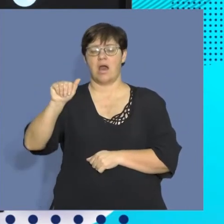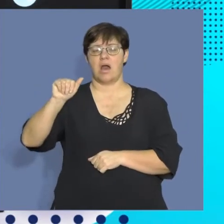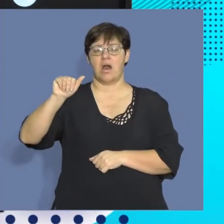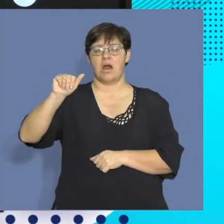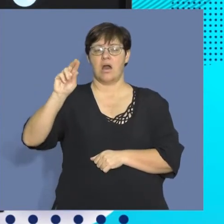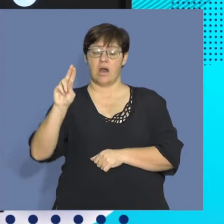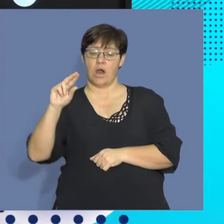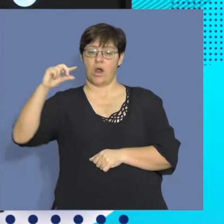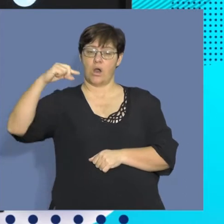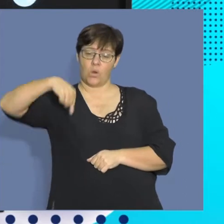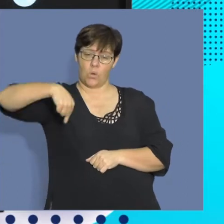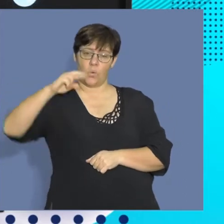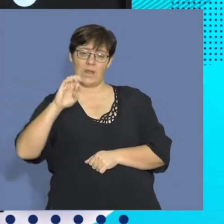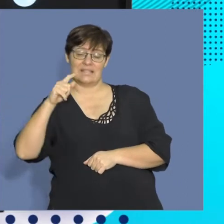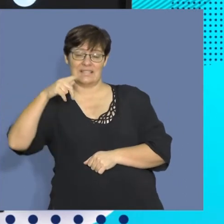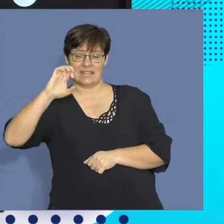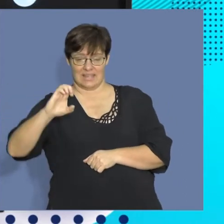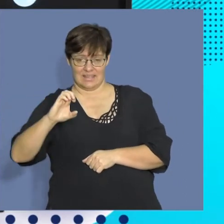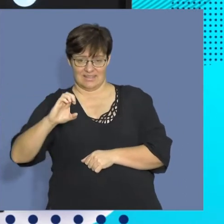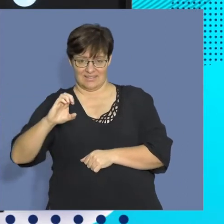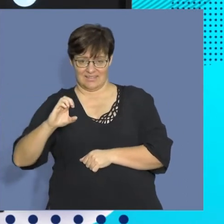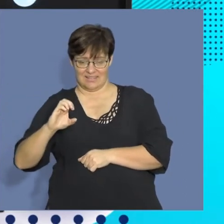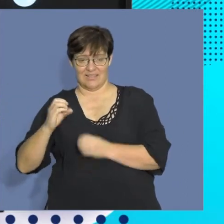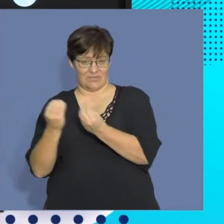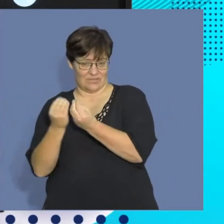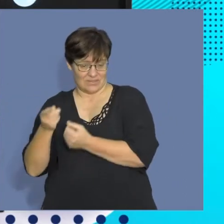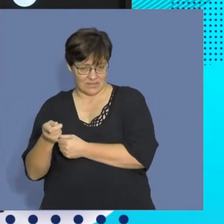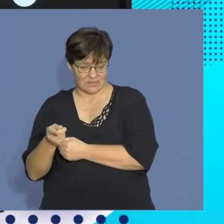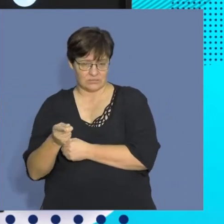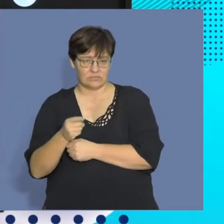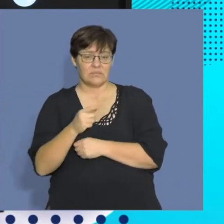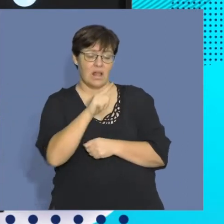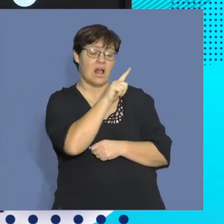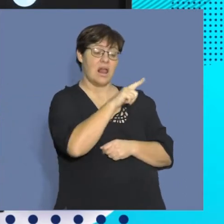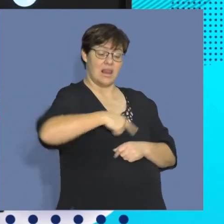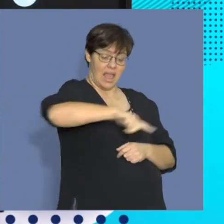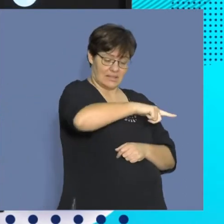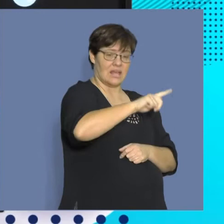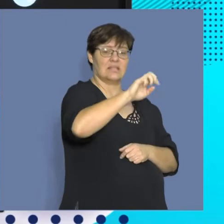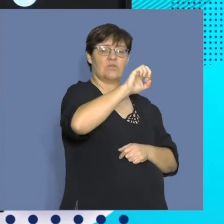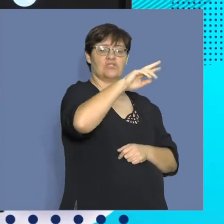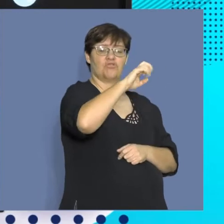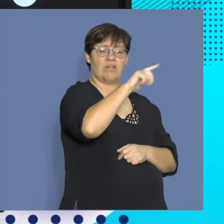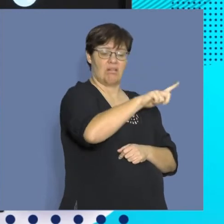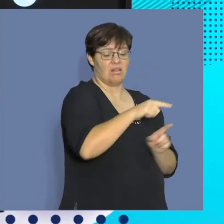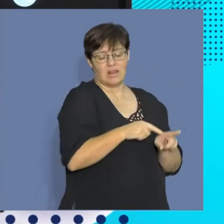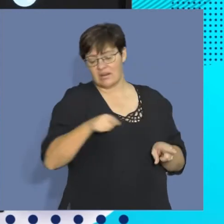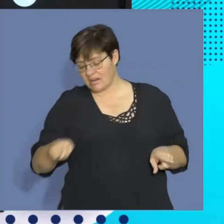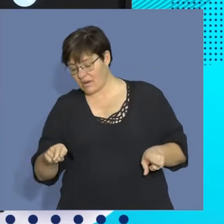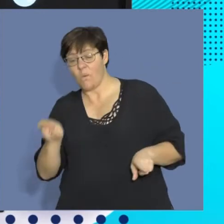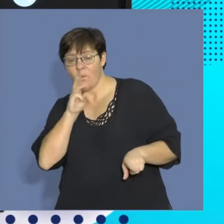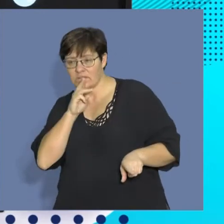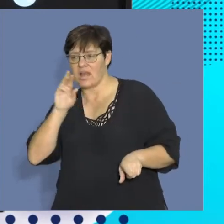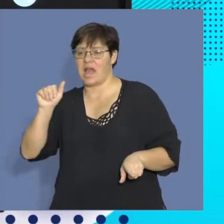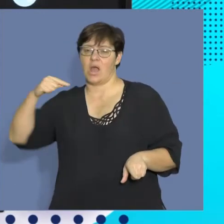your aquatic organisms. So it's important that we recognize that life forms exist on land, which are terrestrial, as well as in water, which